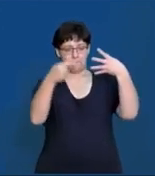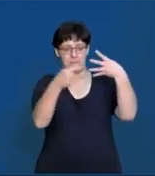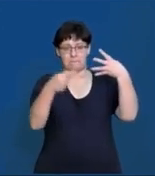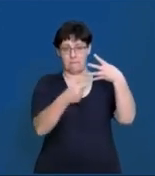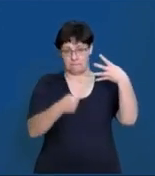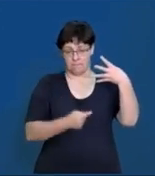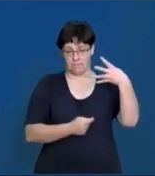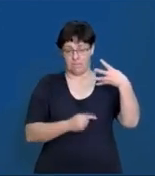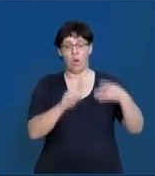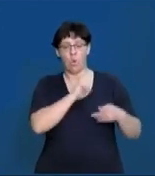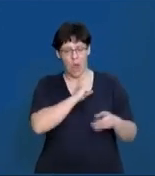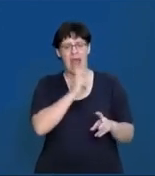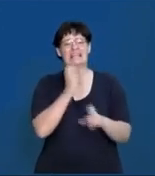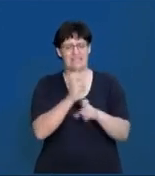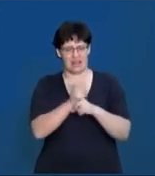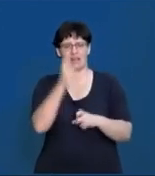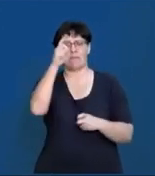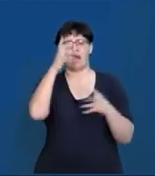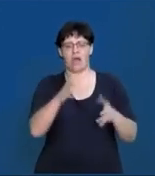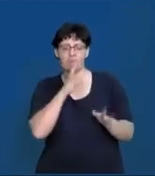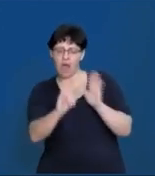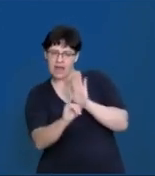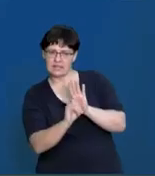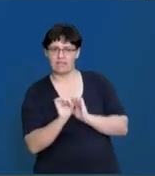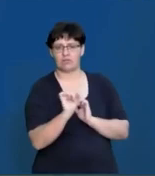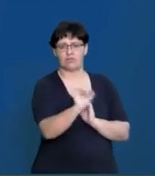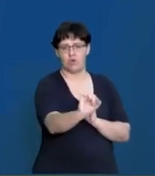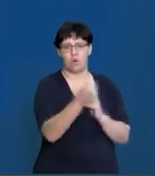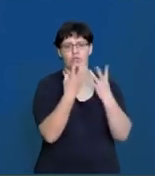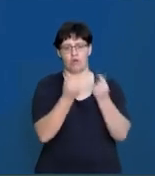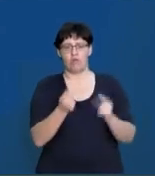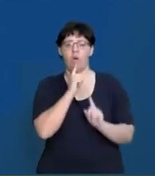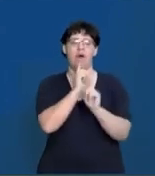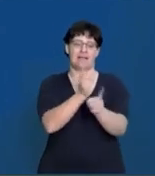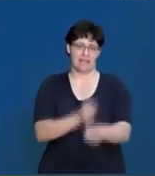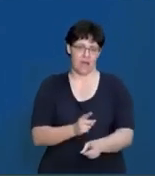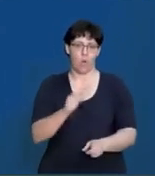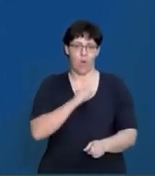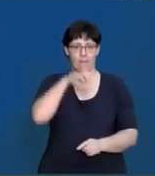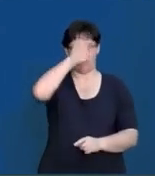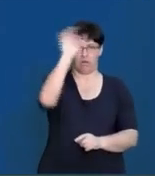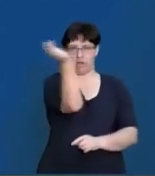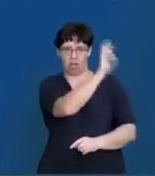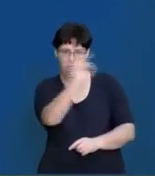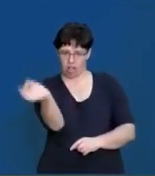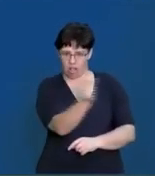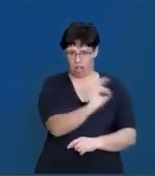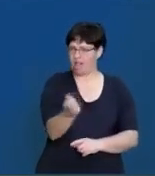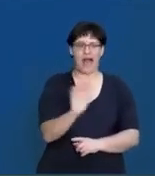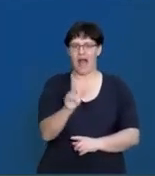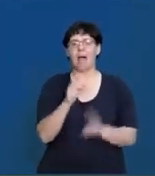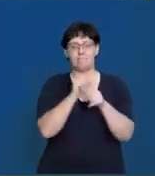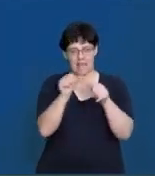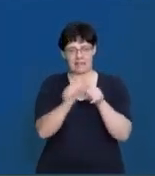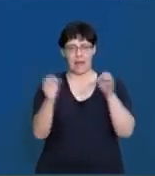form, right? As it's difficult sometimes for markers to identify your solution or your answers if the paragraph is cluttered.